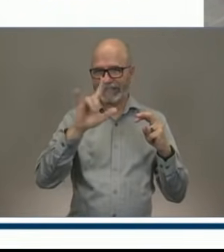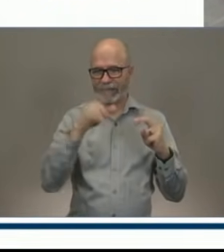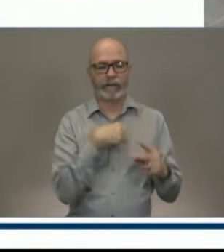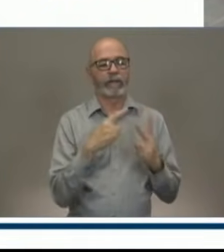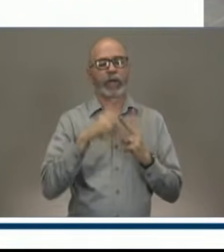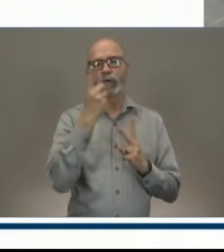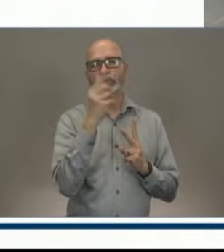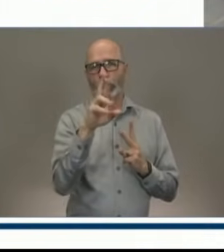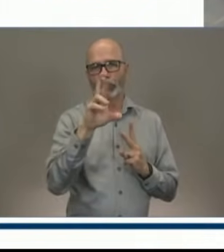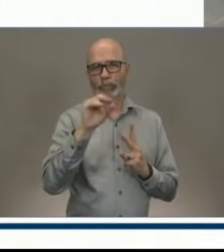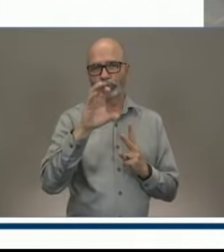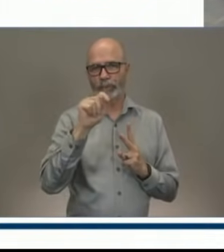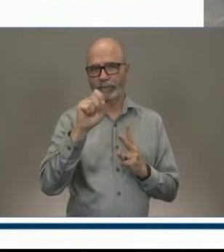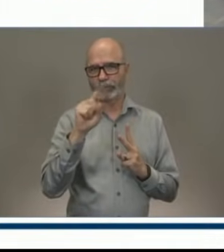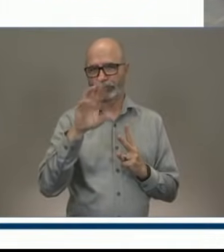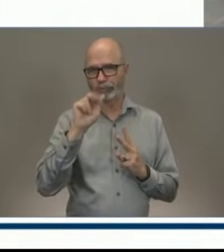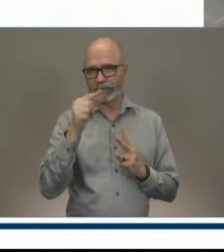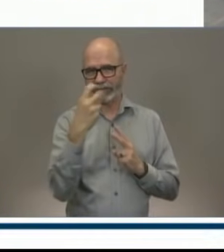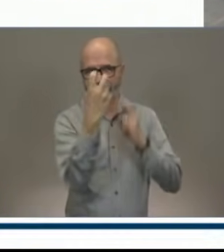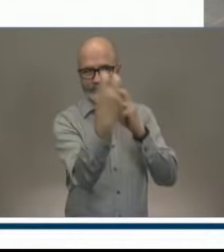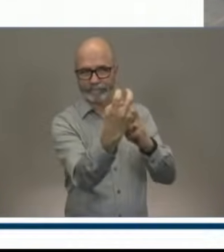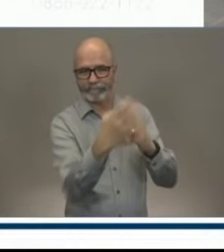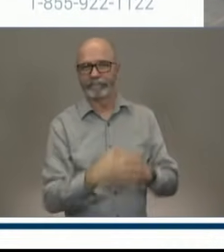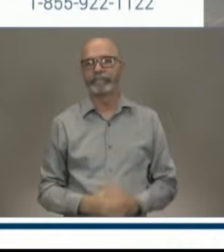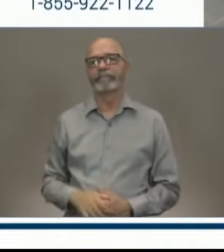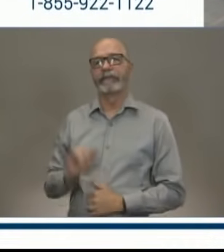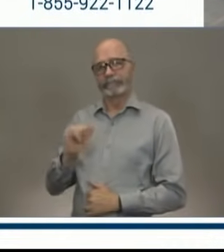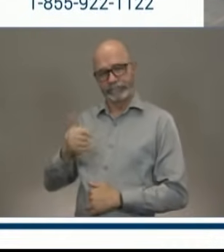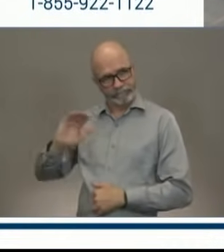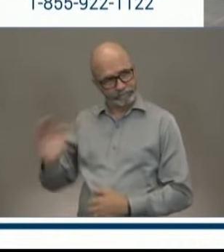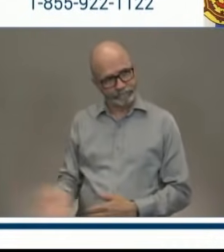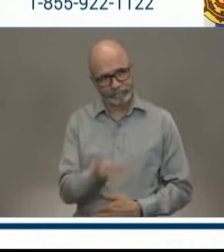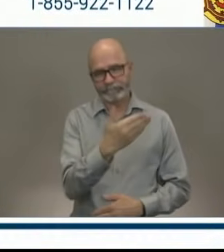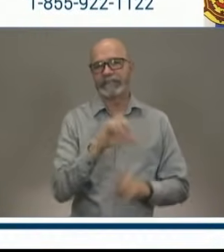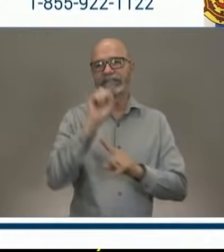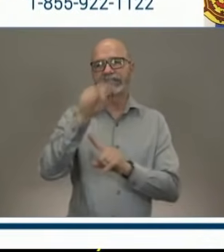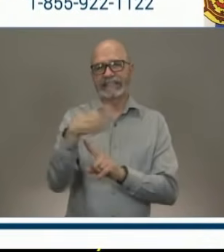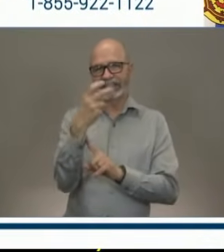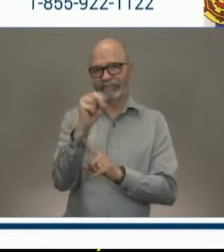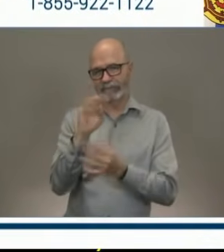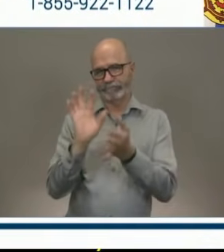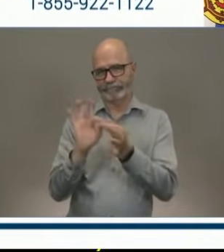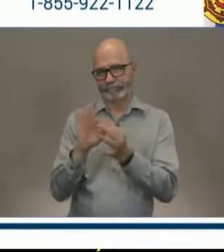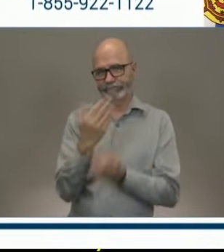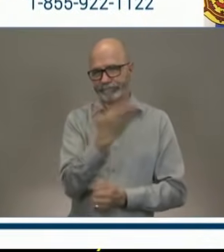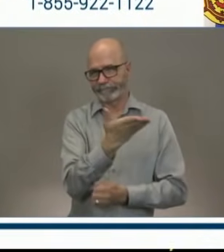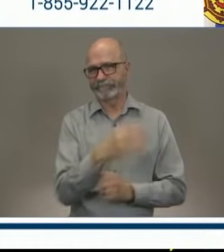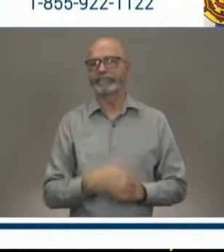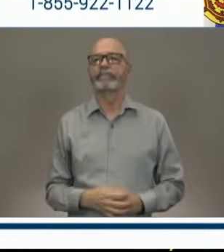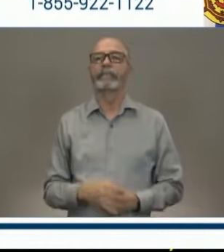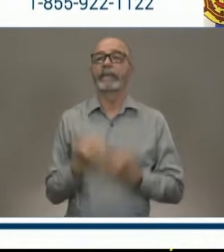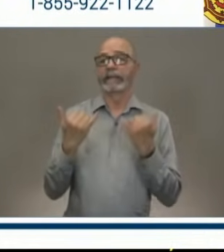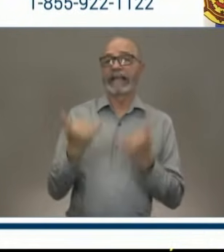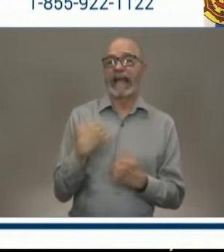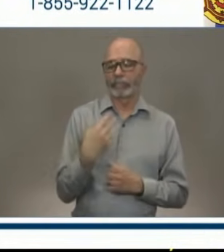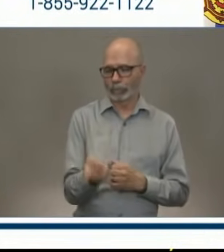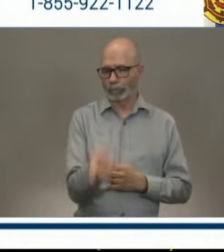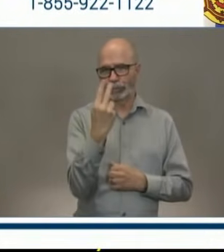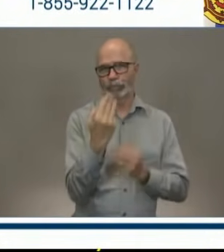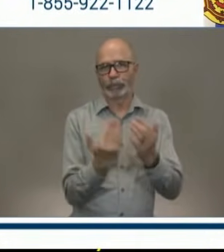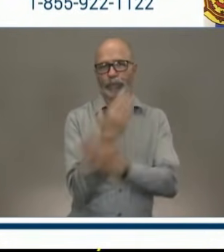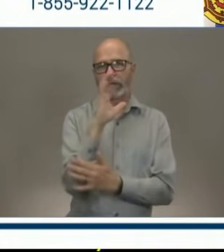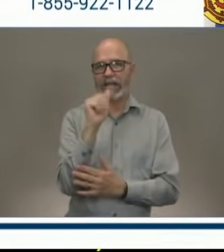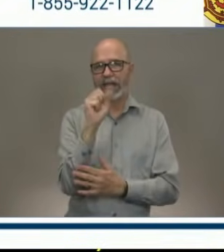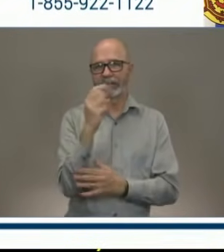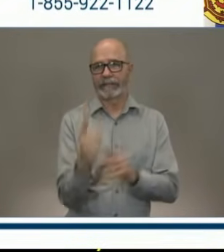Nova Scotia's Chief Medical Officer of Health, Dr. Robert Strang. Go ahead, Premier. Thank you, Chrissy. Today we're announcing 2 new cases of COVID-19, one in the